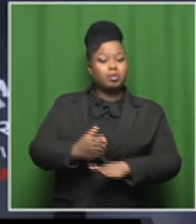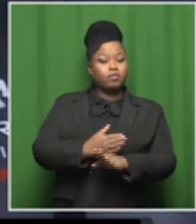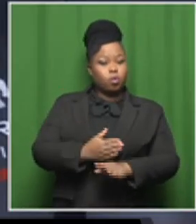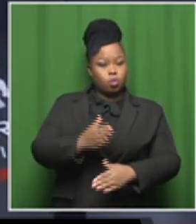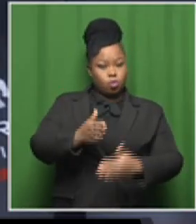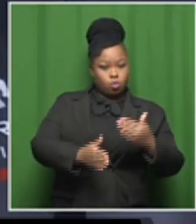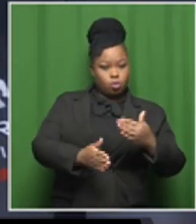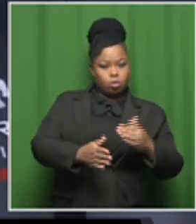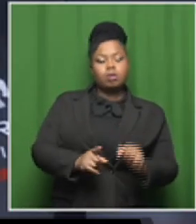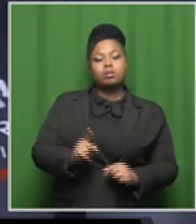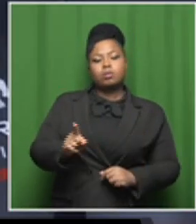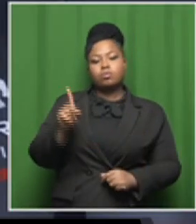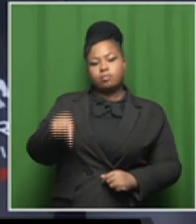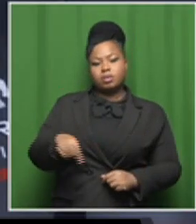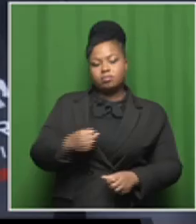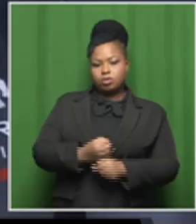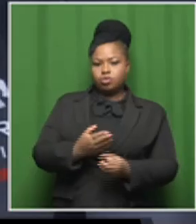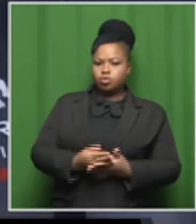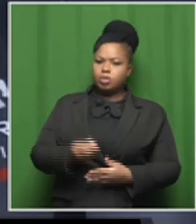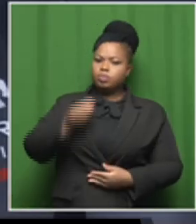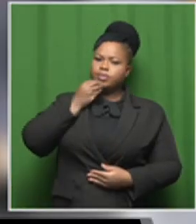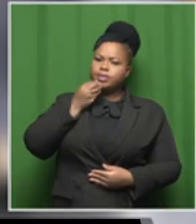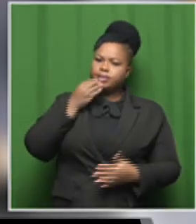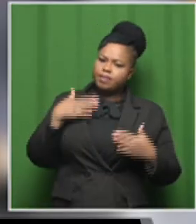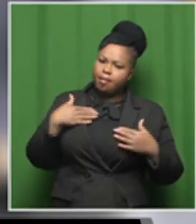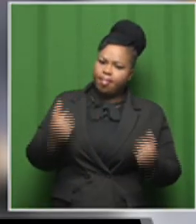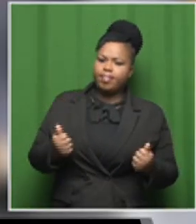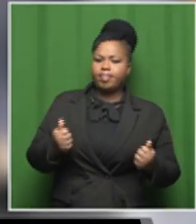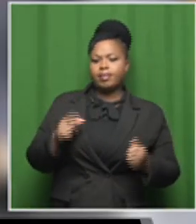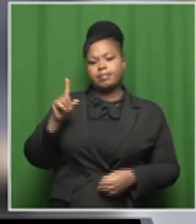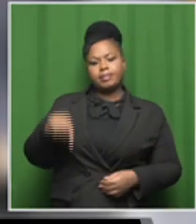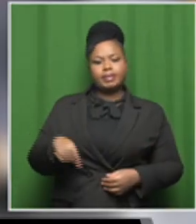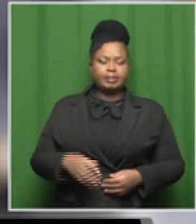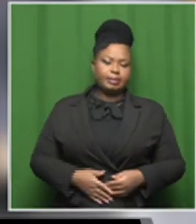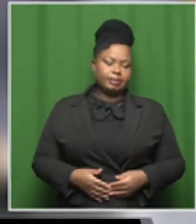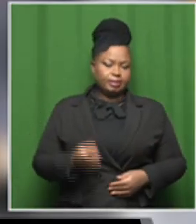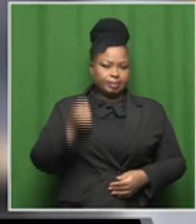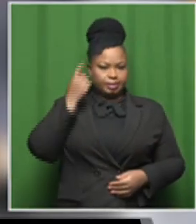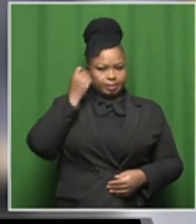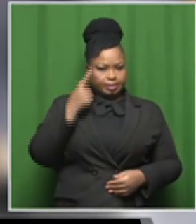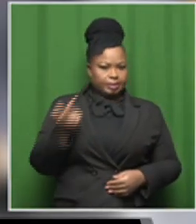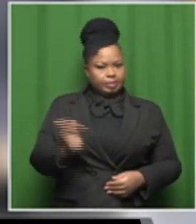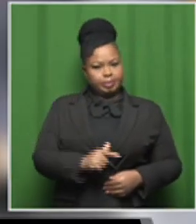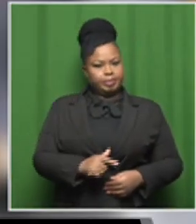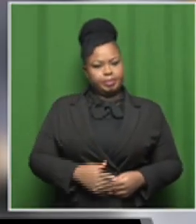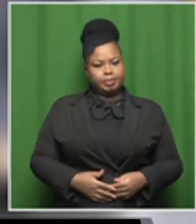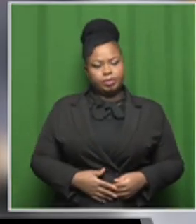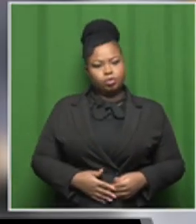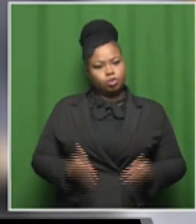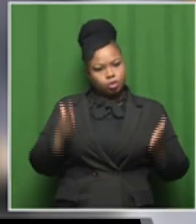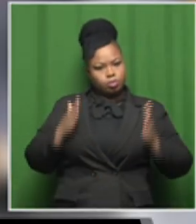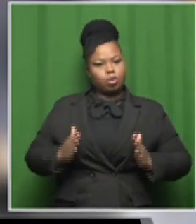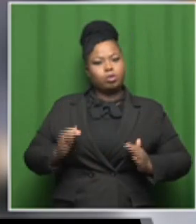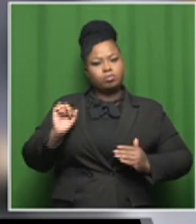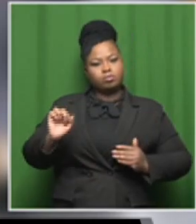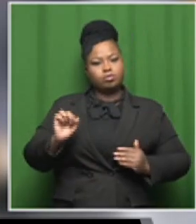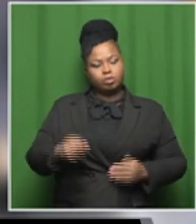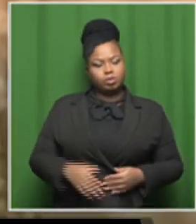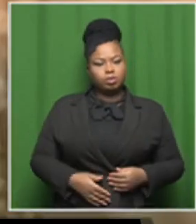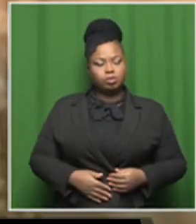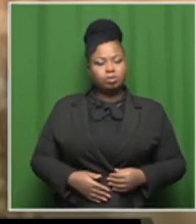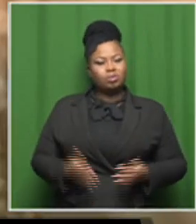sure that your nutrition is good, that you're feeding your body. You need to have a good understanding of your body and what your body